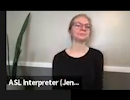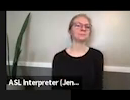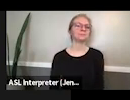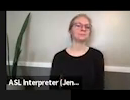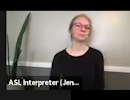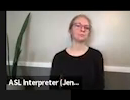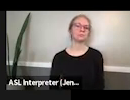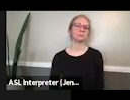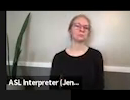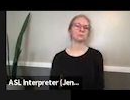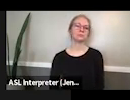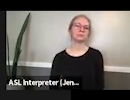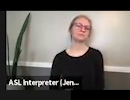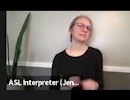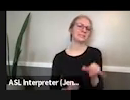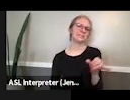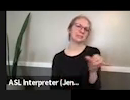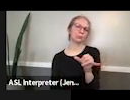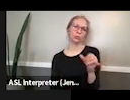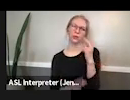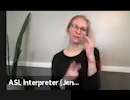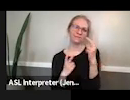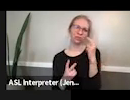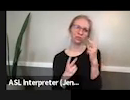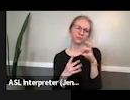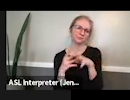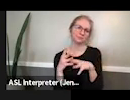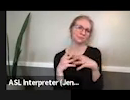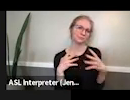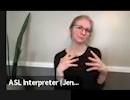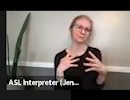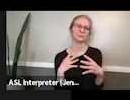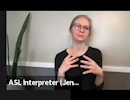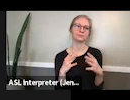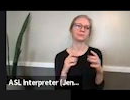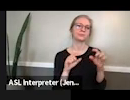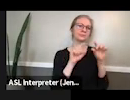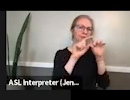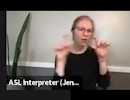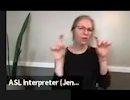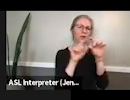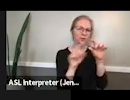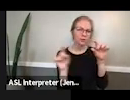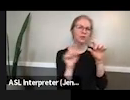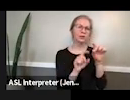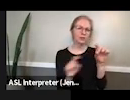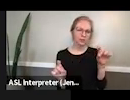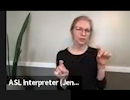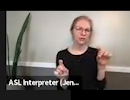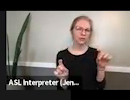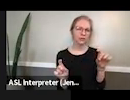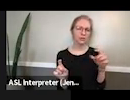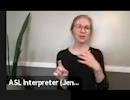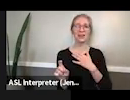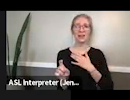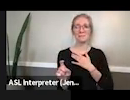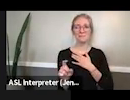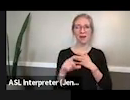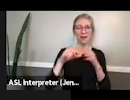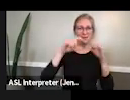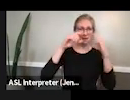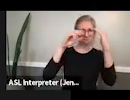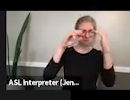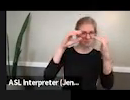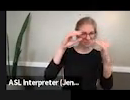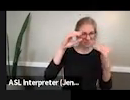set up like the vision one. It goes across the tables, but whereas mine is all smashed vertically to get it on